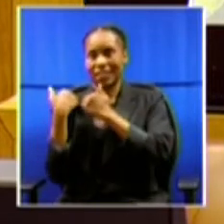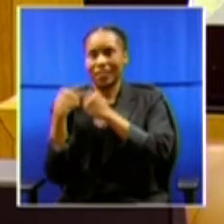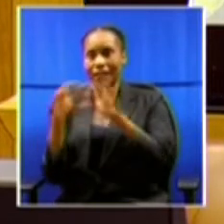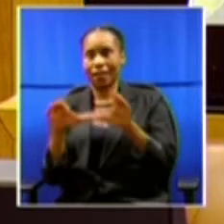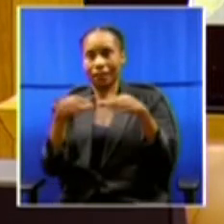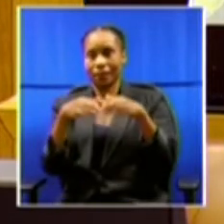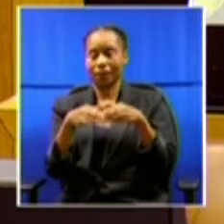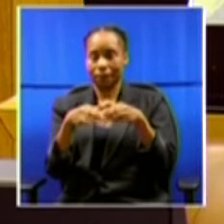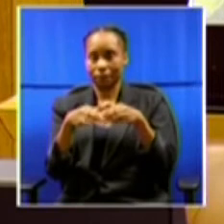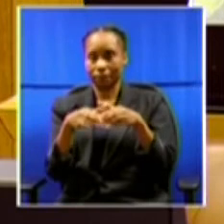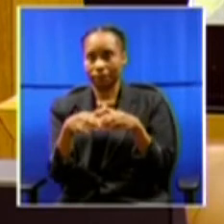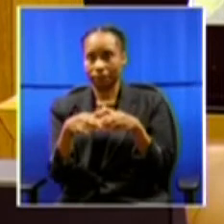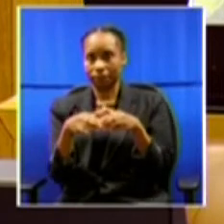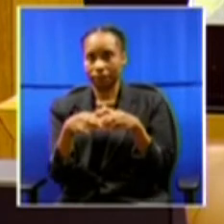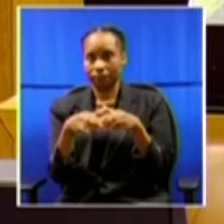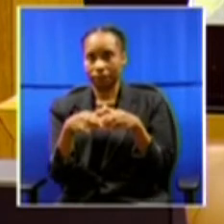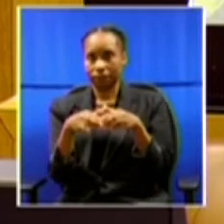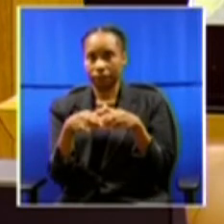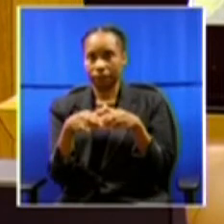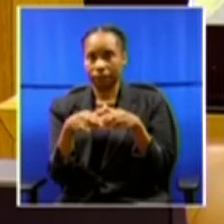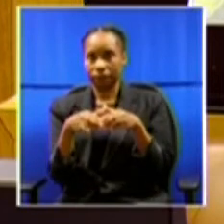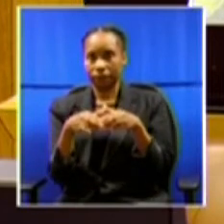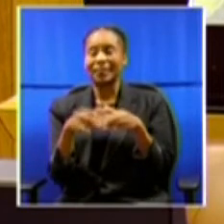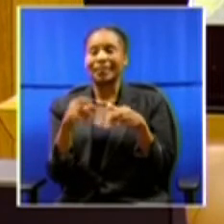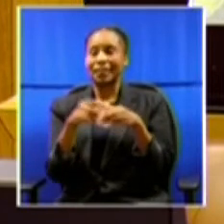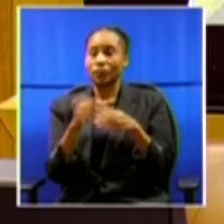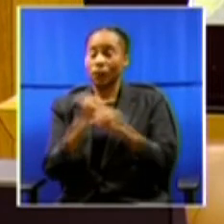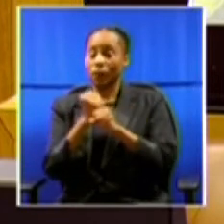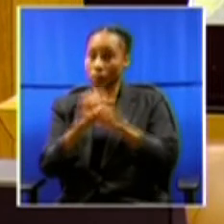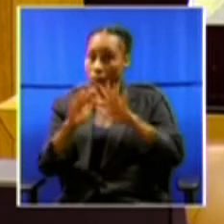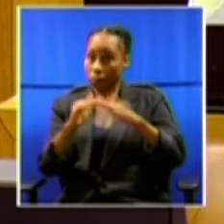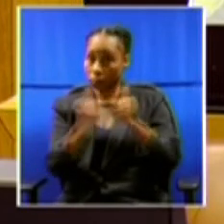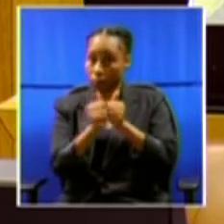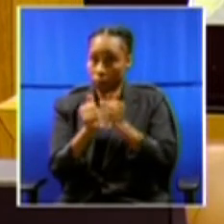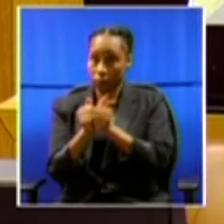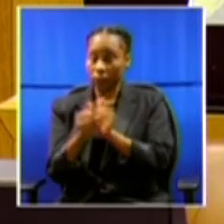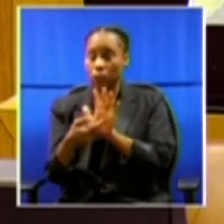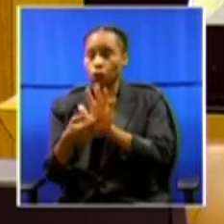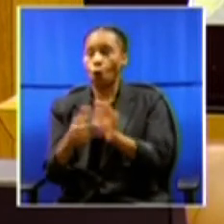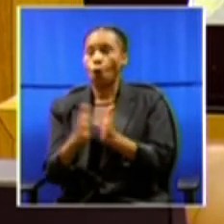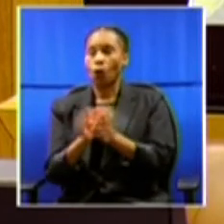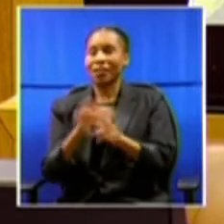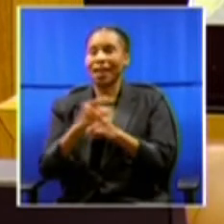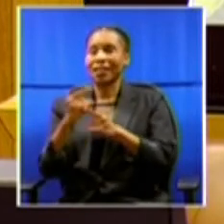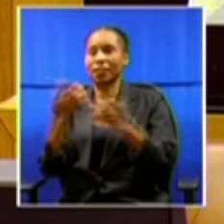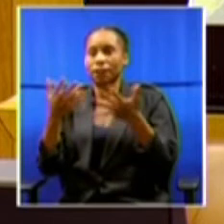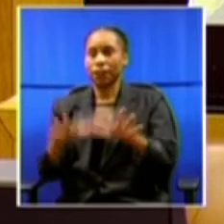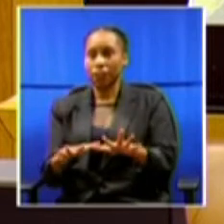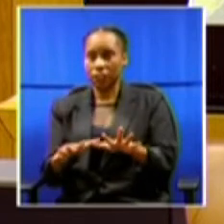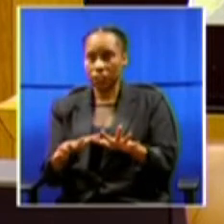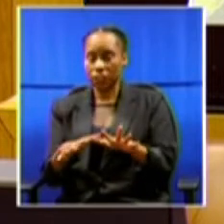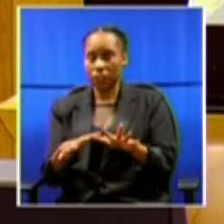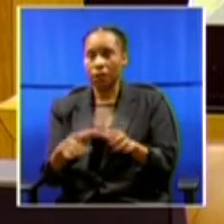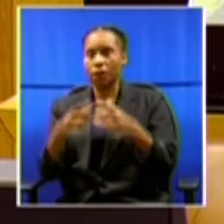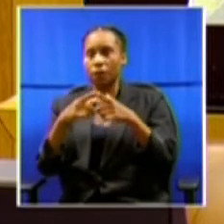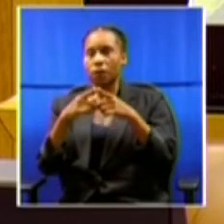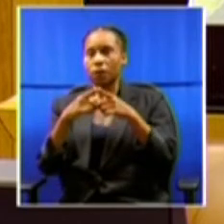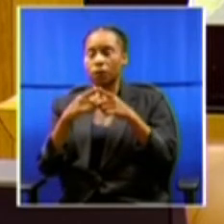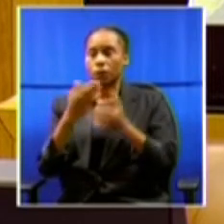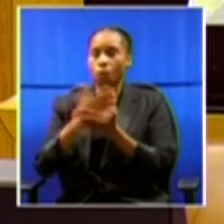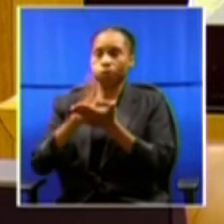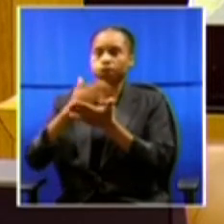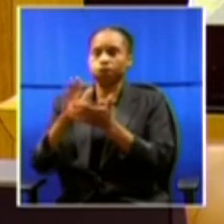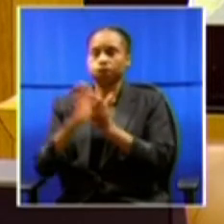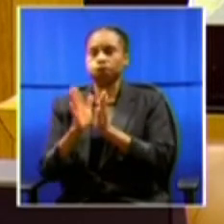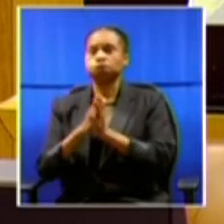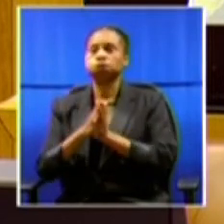cluster. This effective collaboration has shown successes in combating gangsterism in our facilities